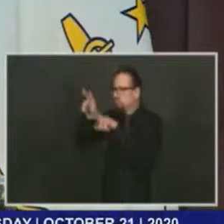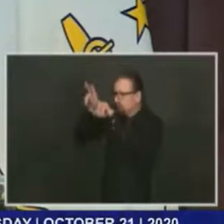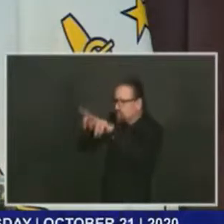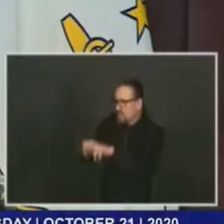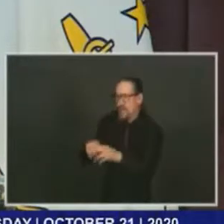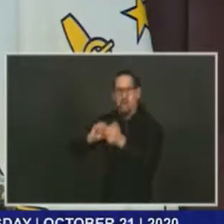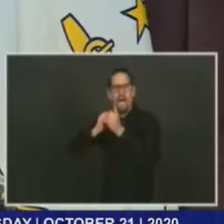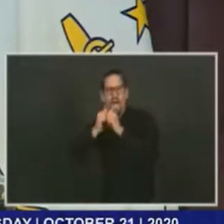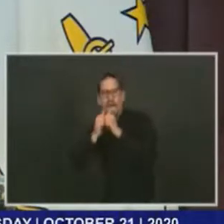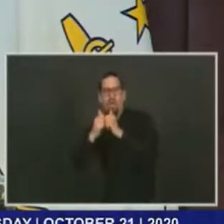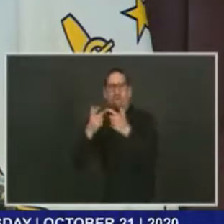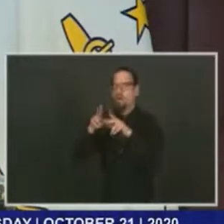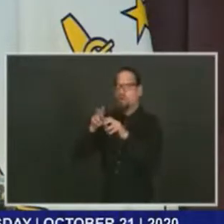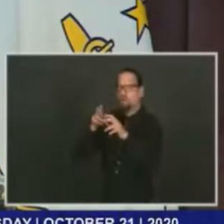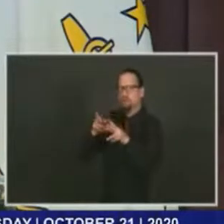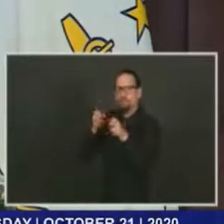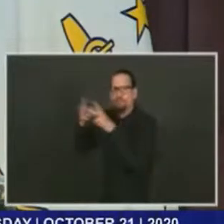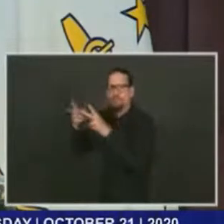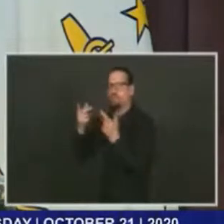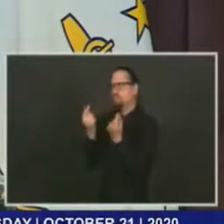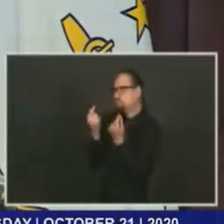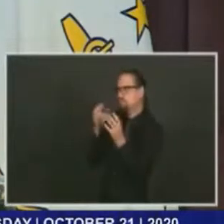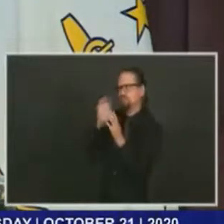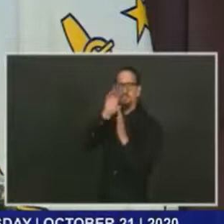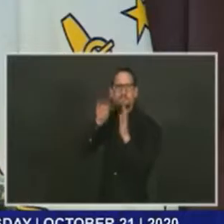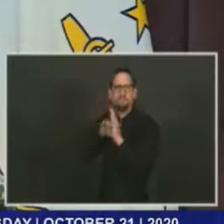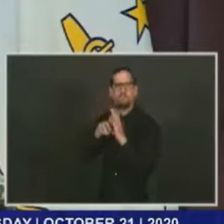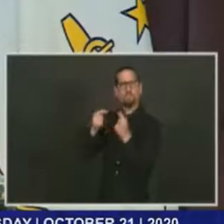best ideas on the Back to School RI website.